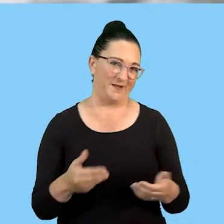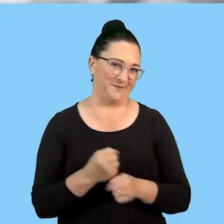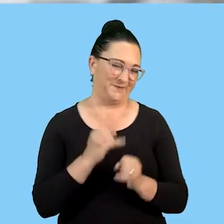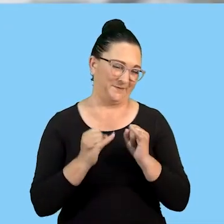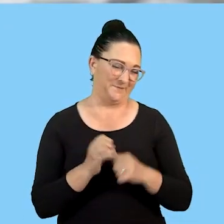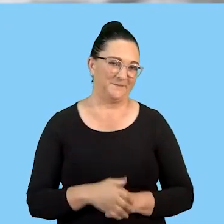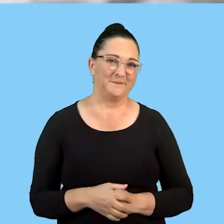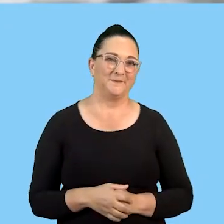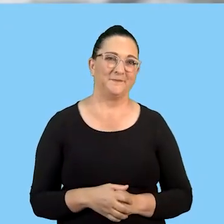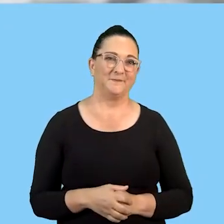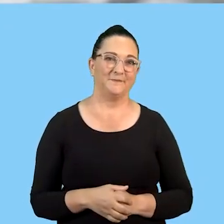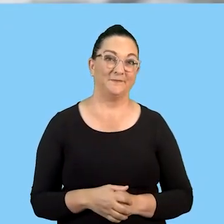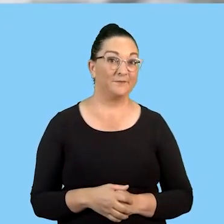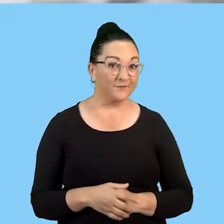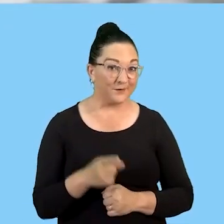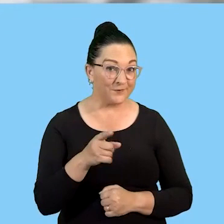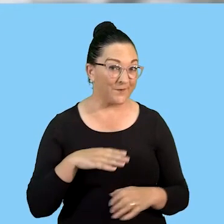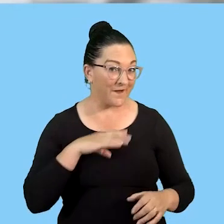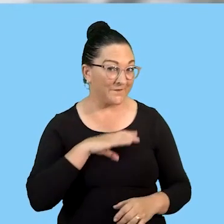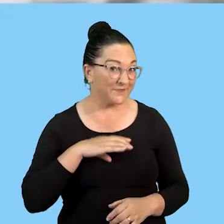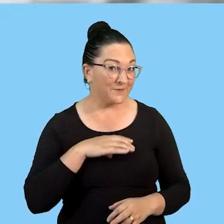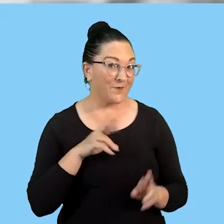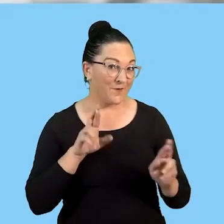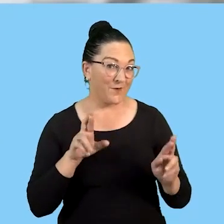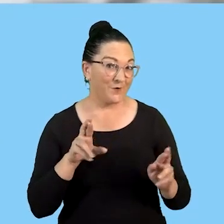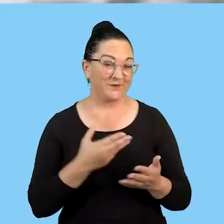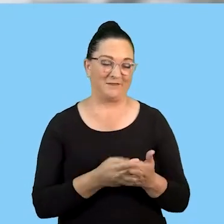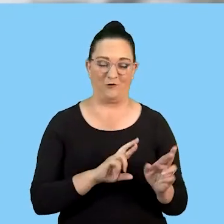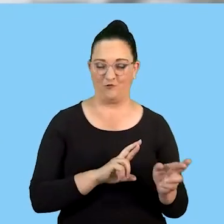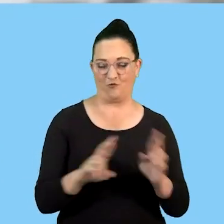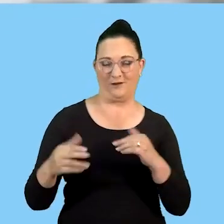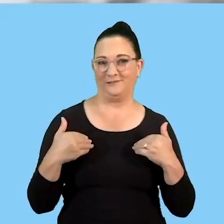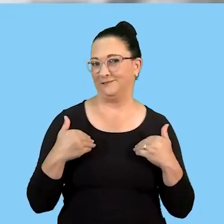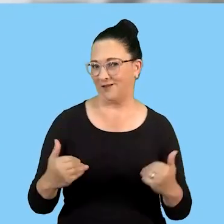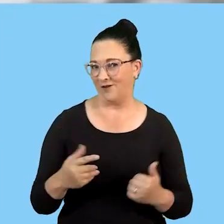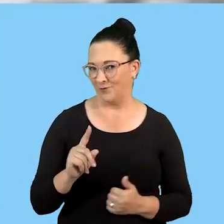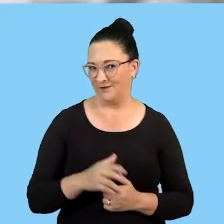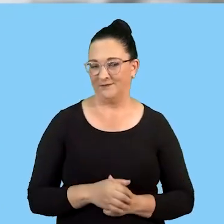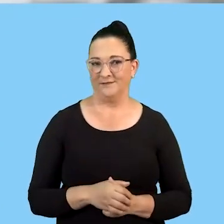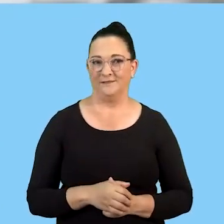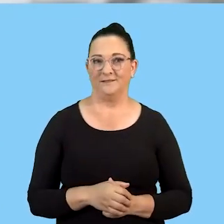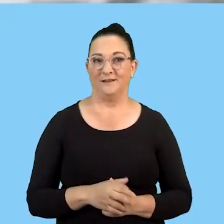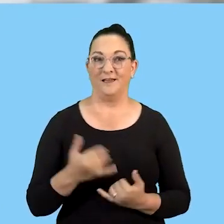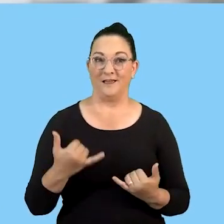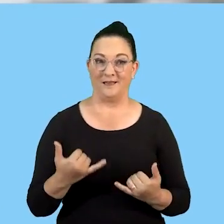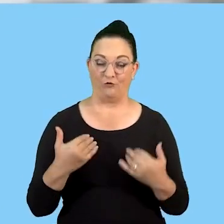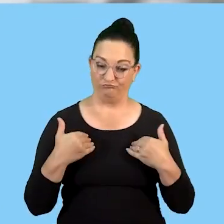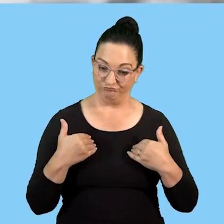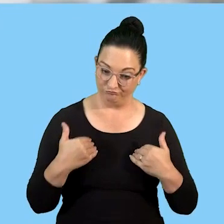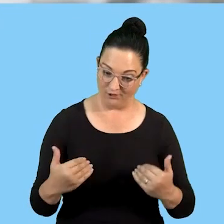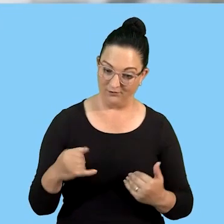Welcome back, grade 11s. I hope you are comfortable and are ready to start with our first concept, which is called